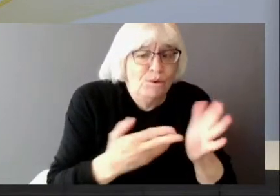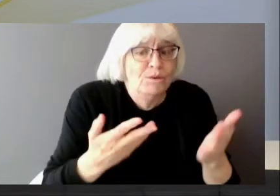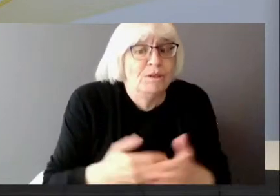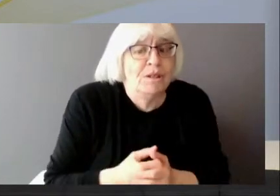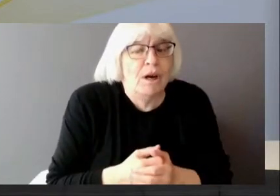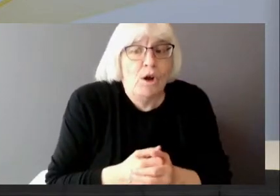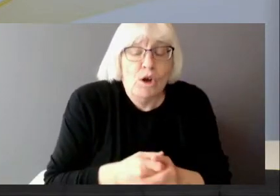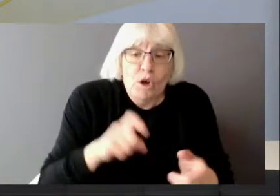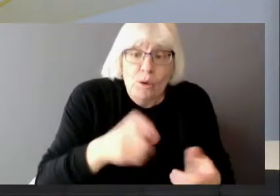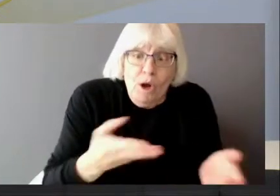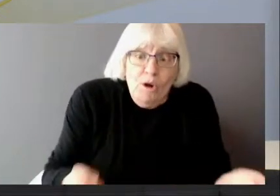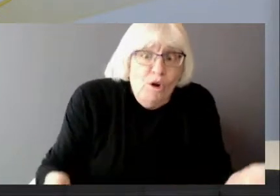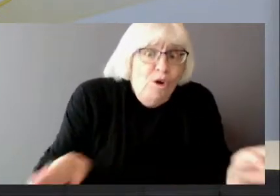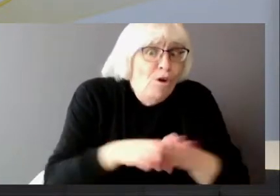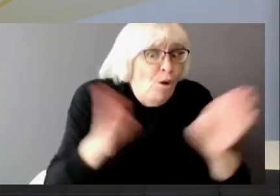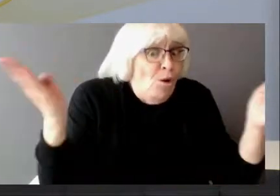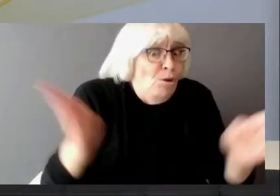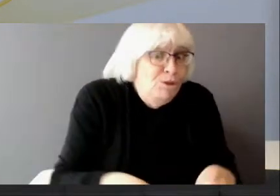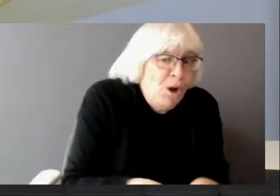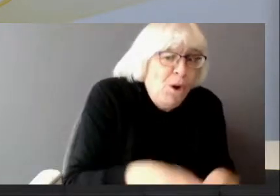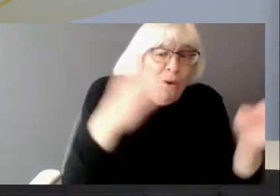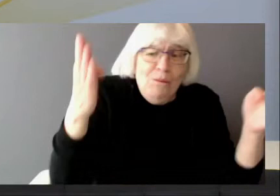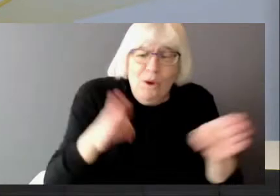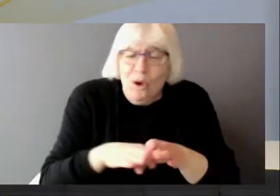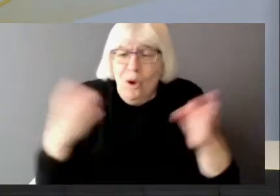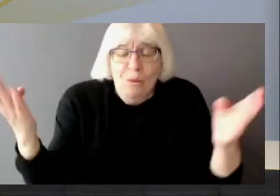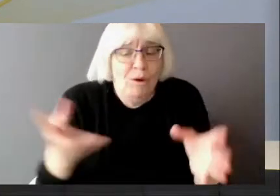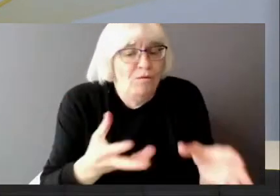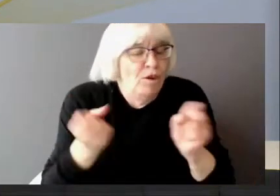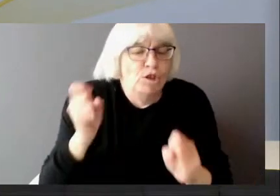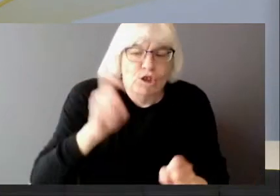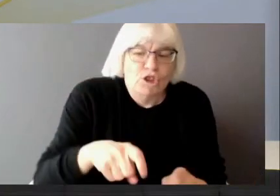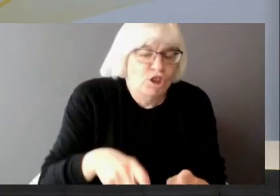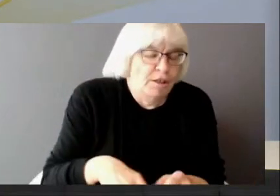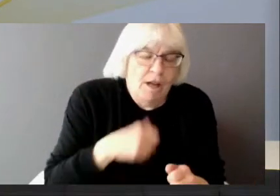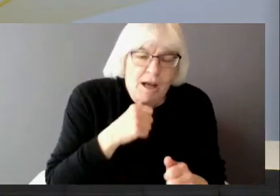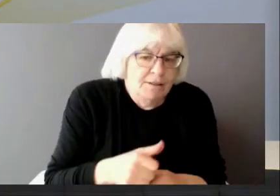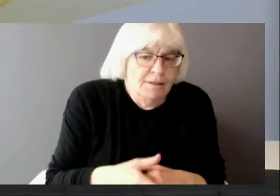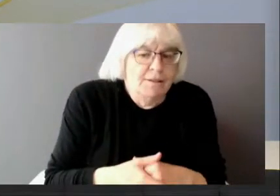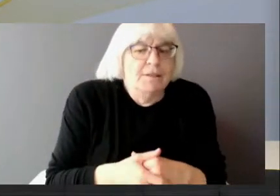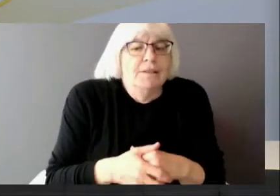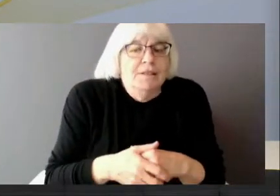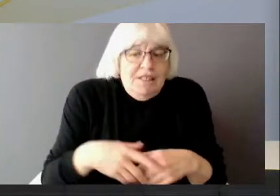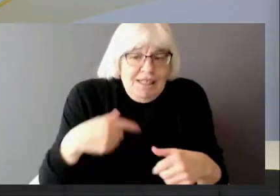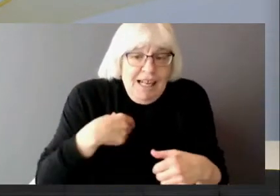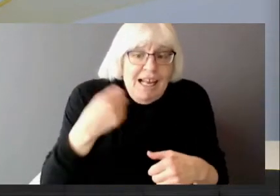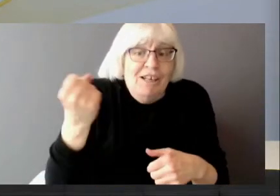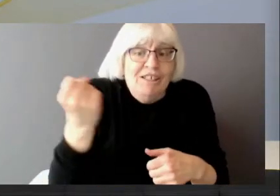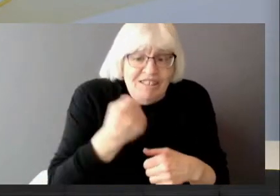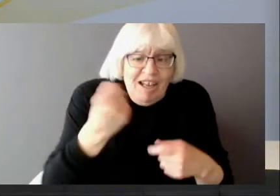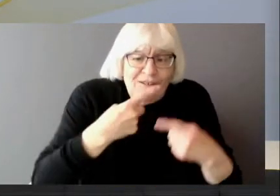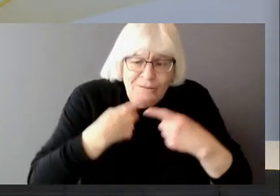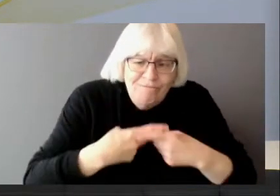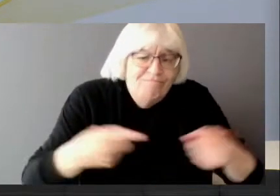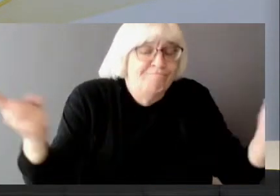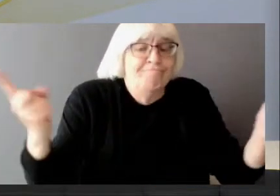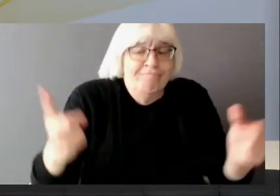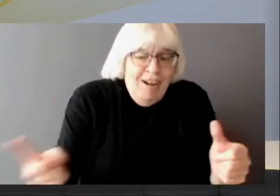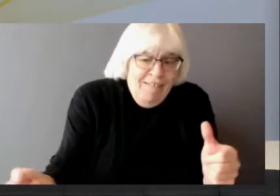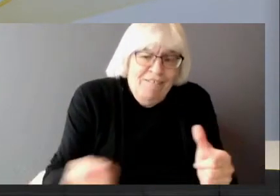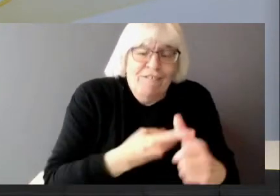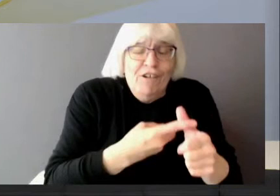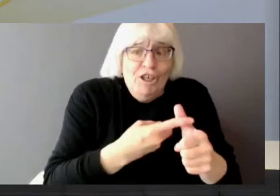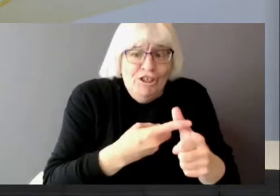On Saturday, we announced the first case of COVID-19 variant in PEI, specifically the B.1.1.7